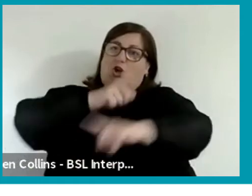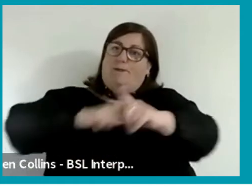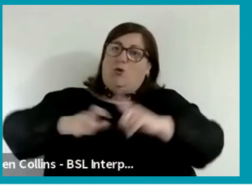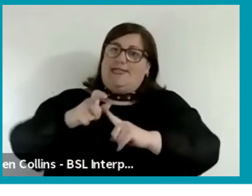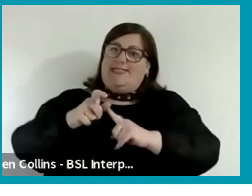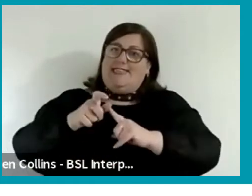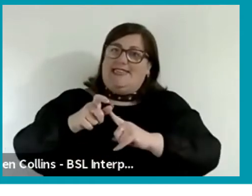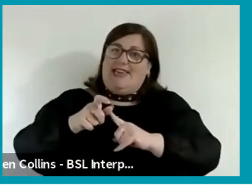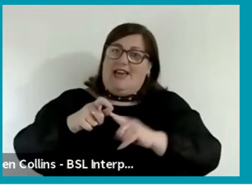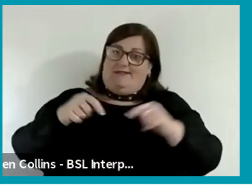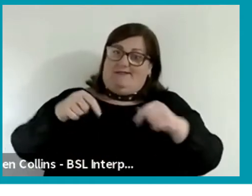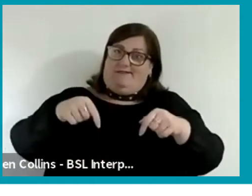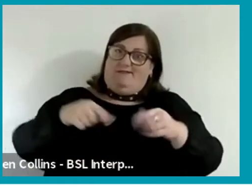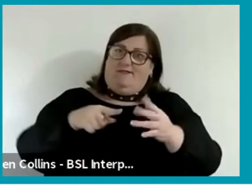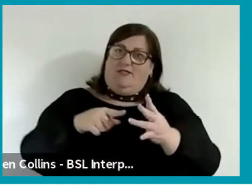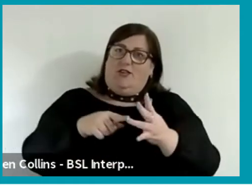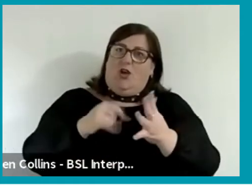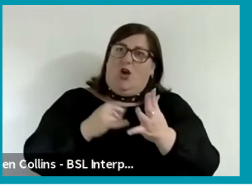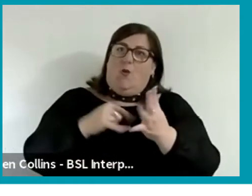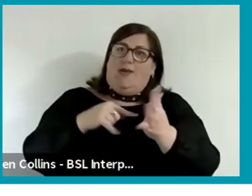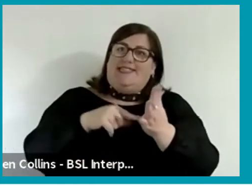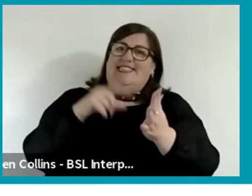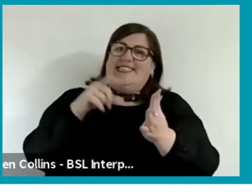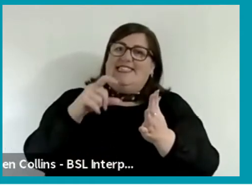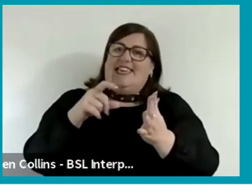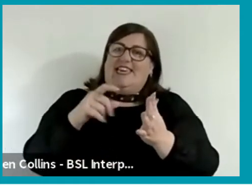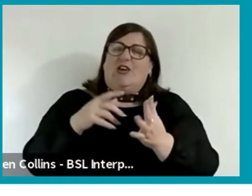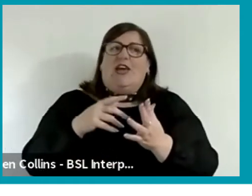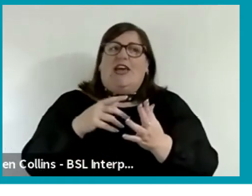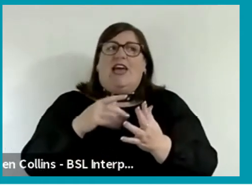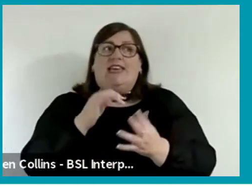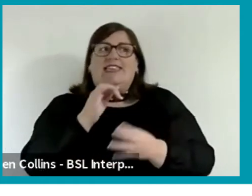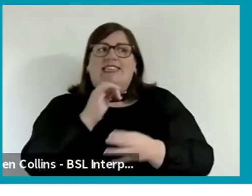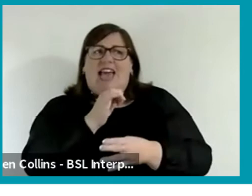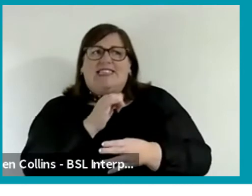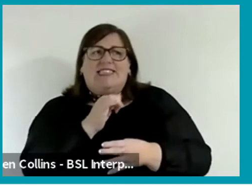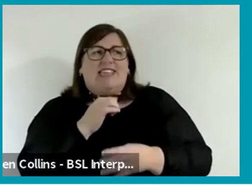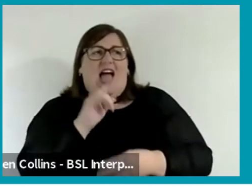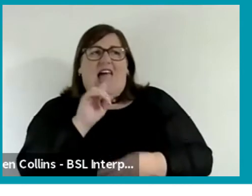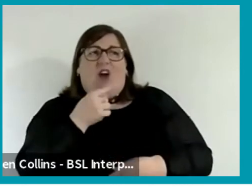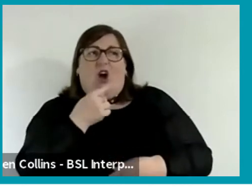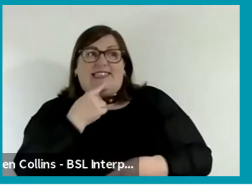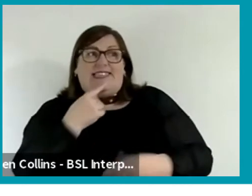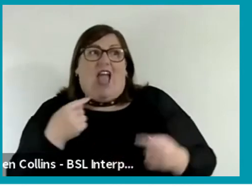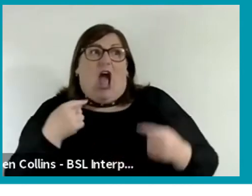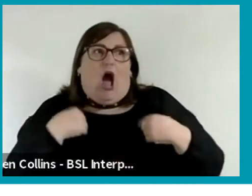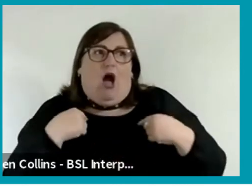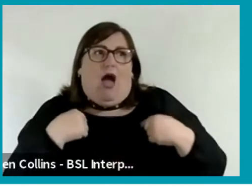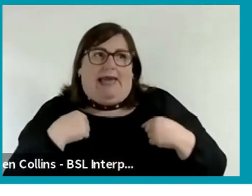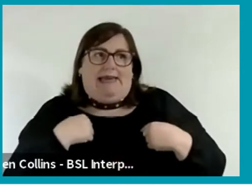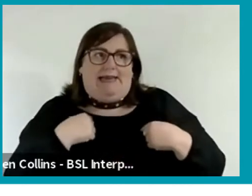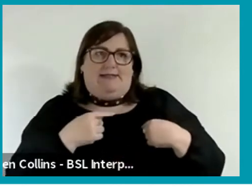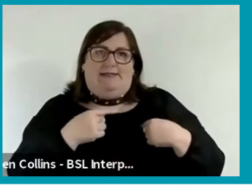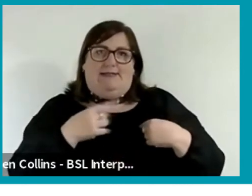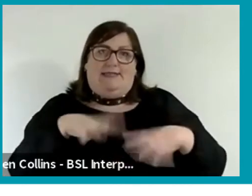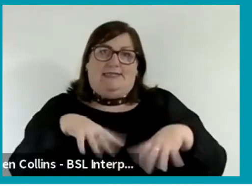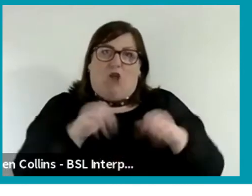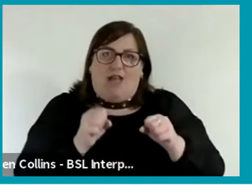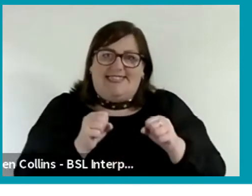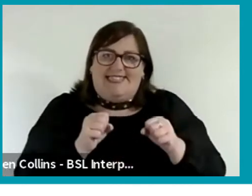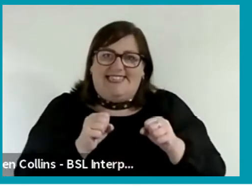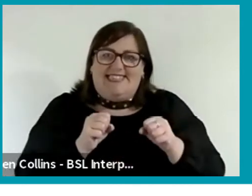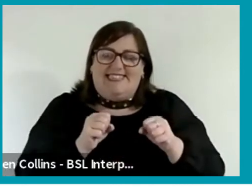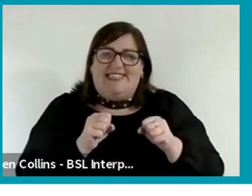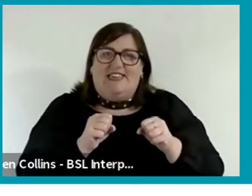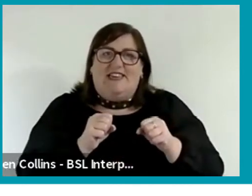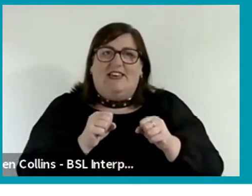Yeah, I mean, I wouldn't hold my hand up and say I started it. We've got our agent of change. I like that,